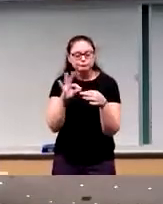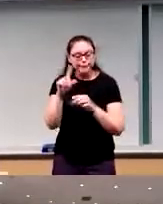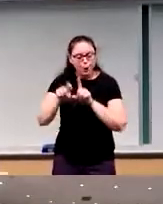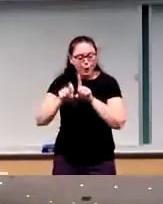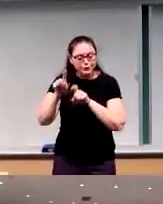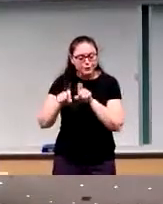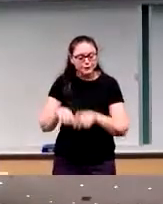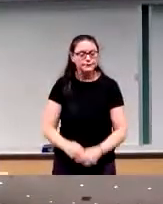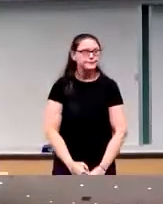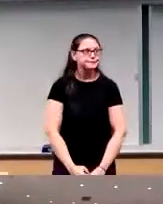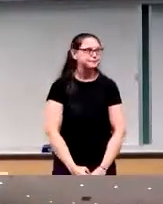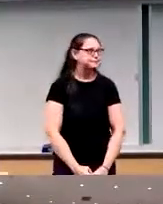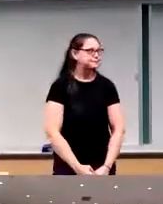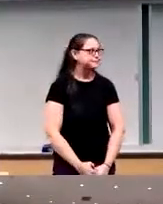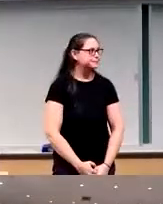And